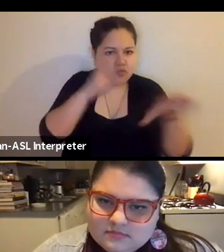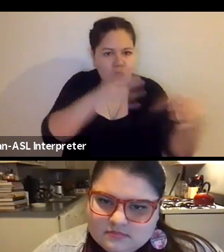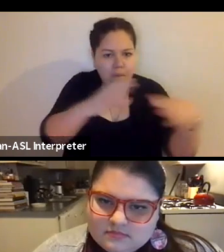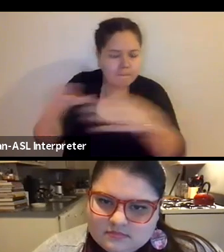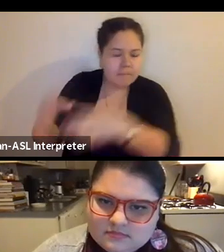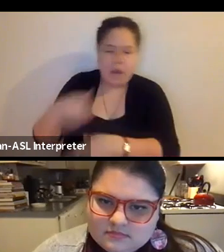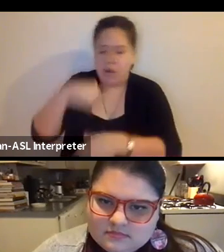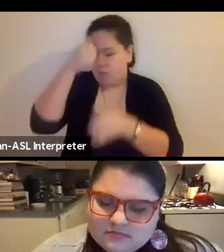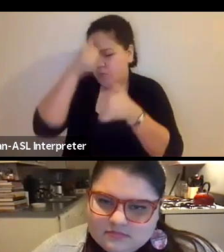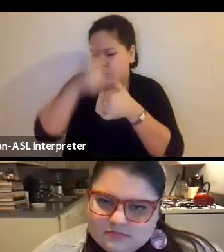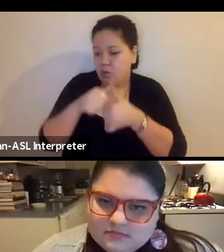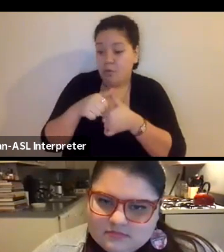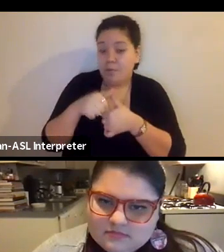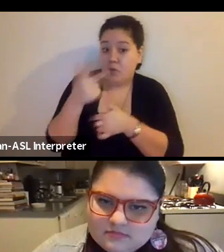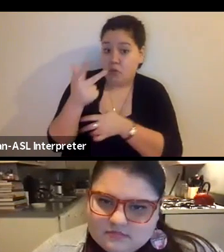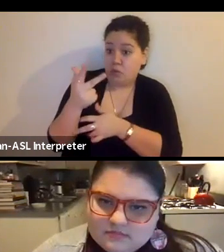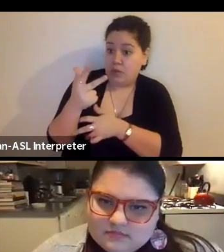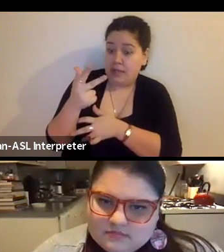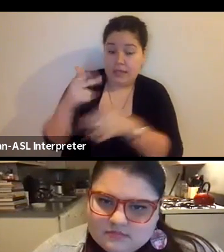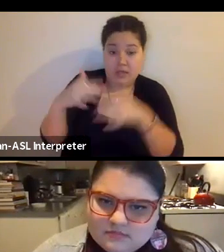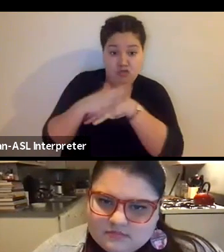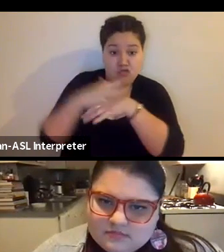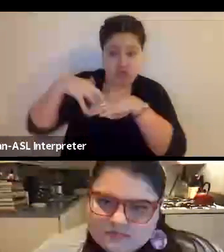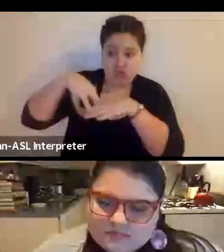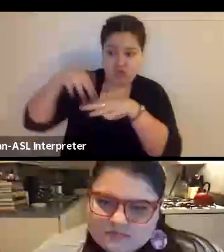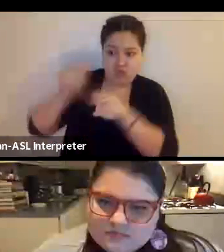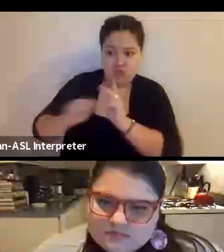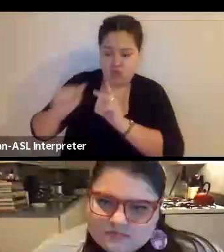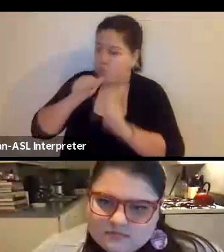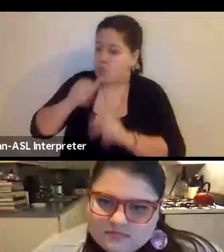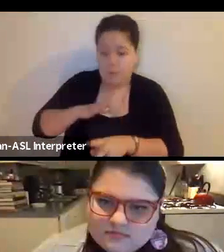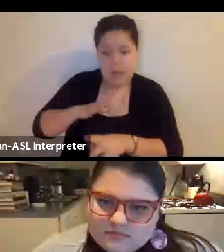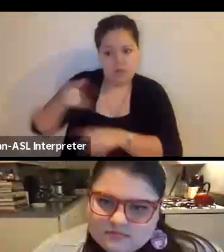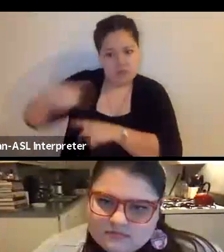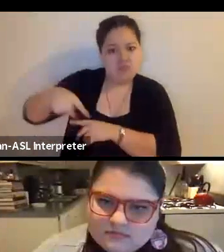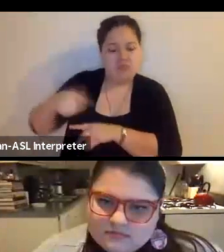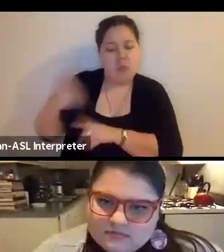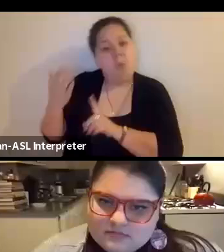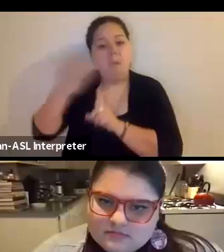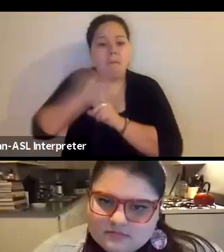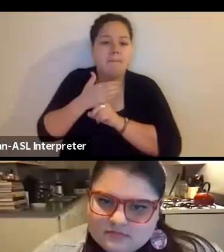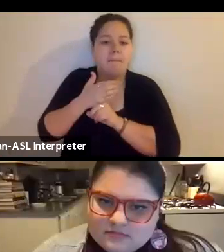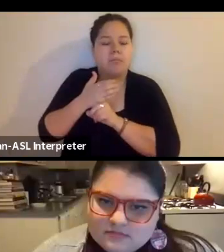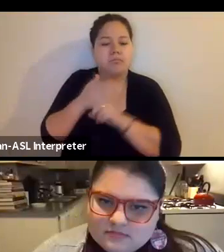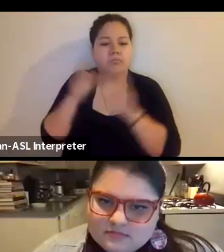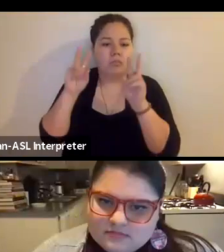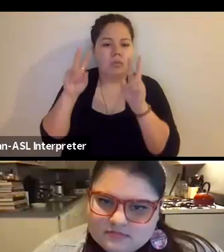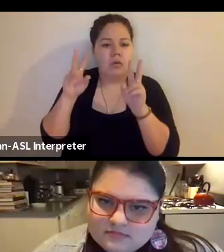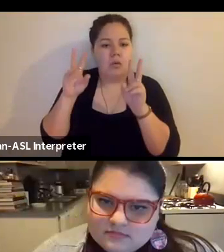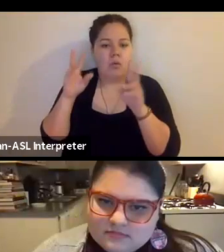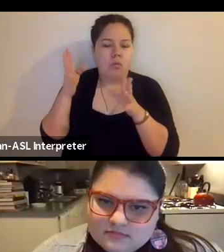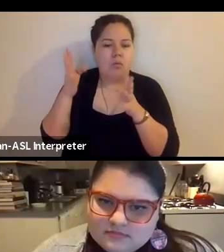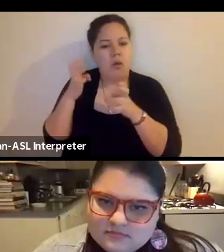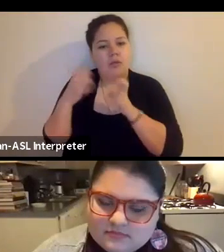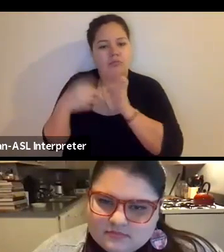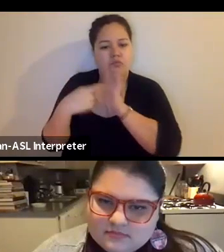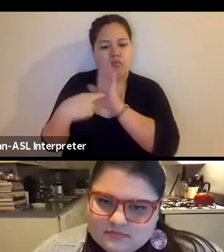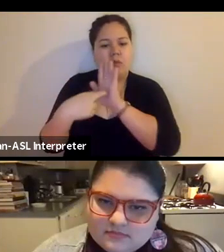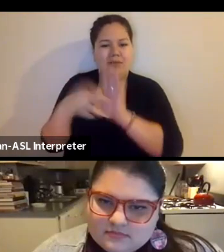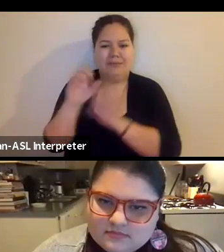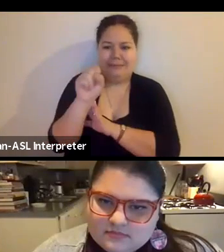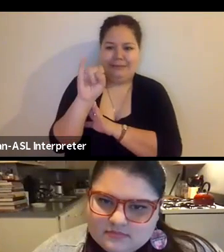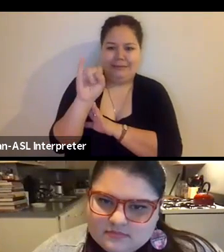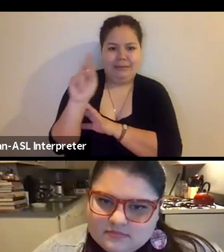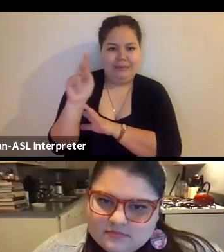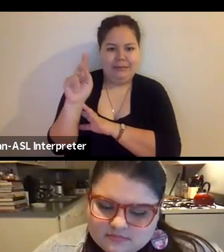portraying Silk women who were not Silk. And so that was part of the acknowledgement. And you know, the welcome song acknowledging that was